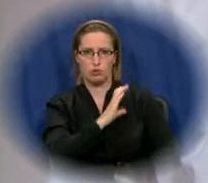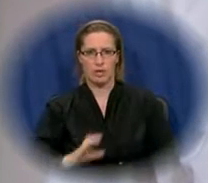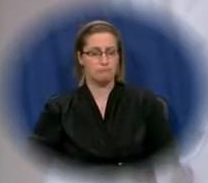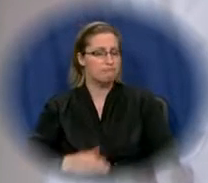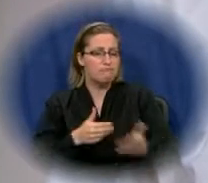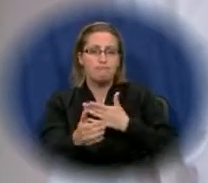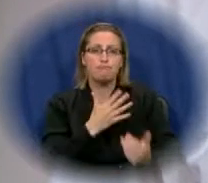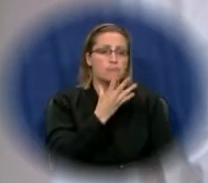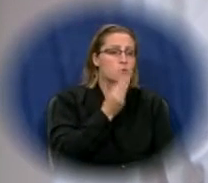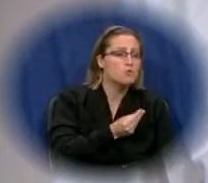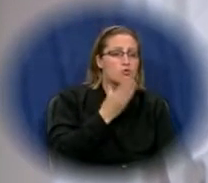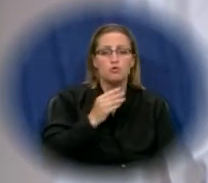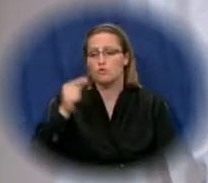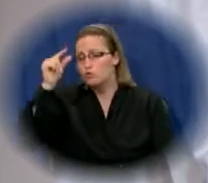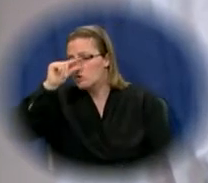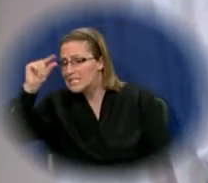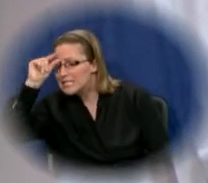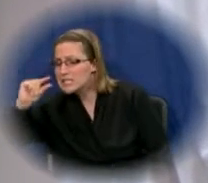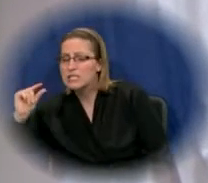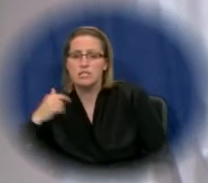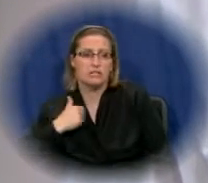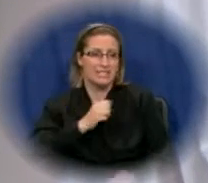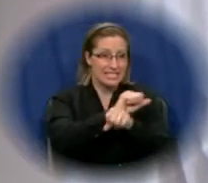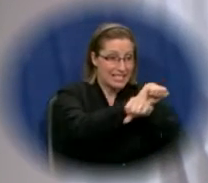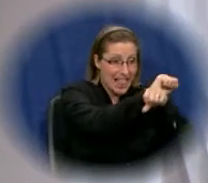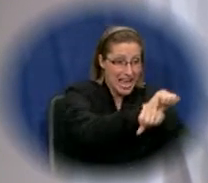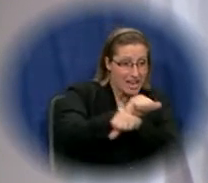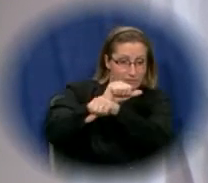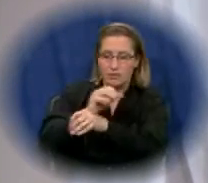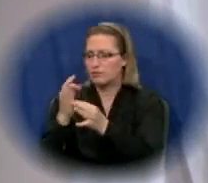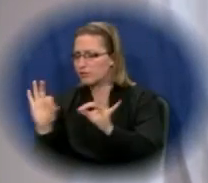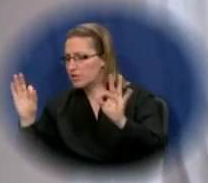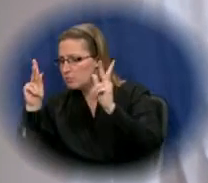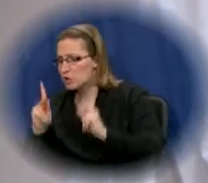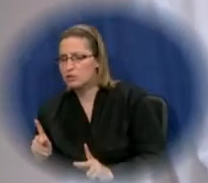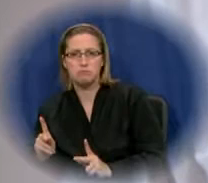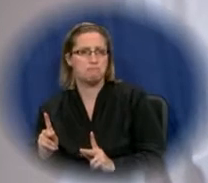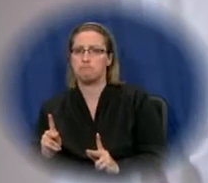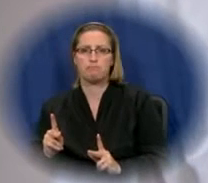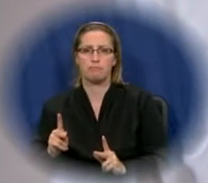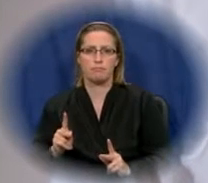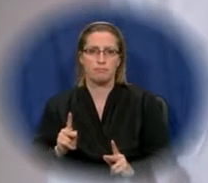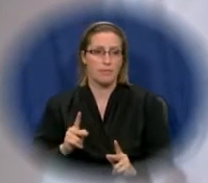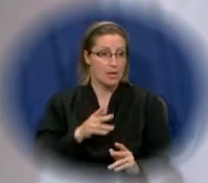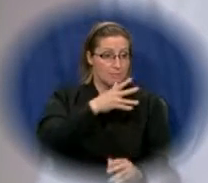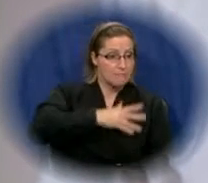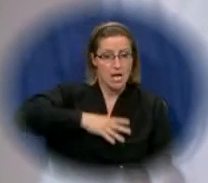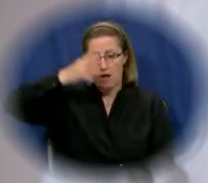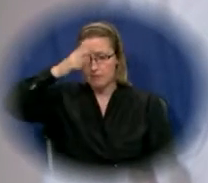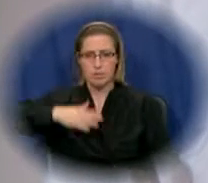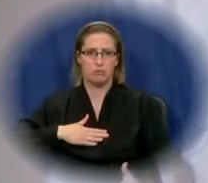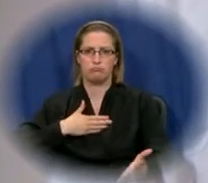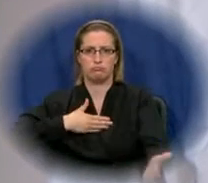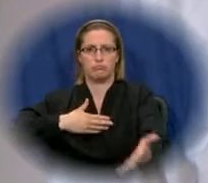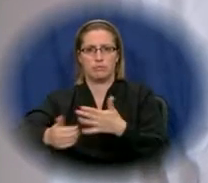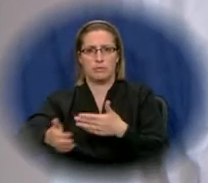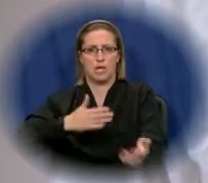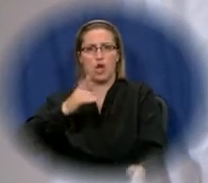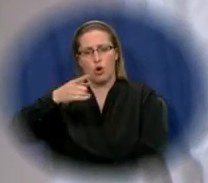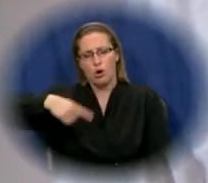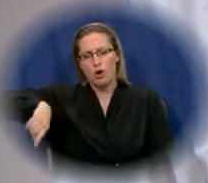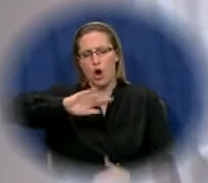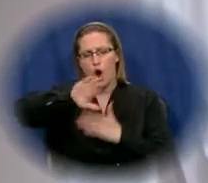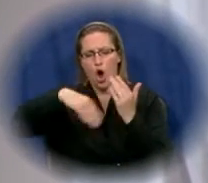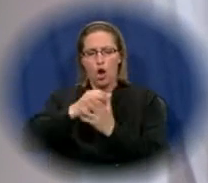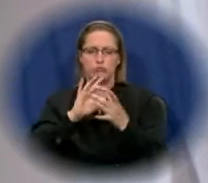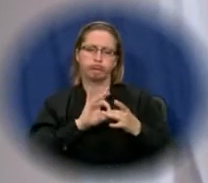Jew nor Greek. There is neither slave nor free person. There is not male and female. For you are all